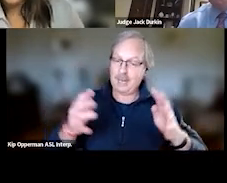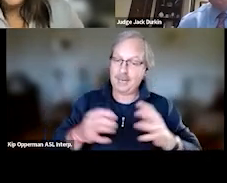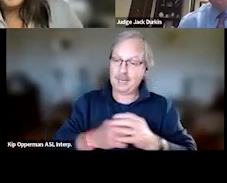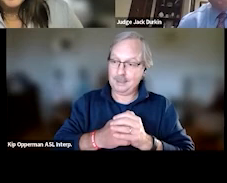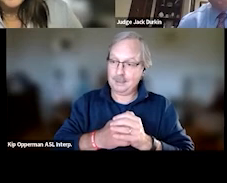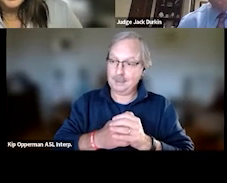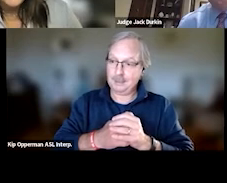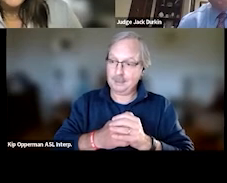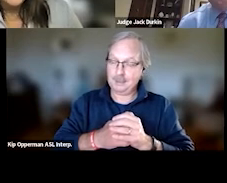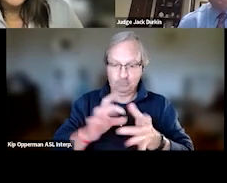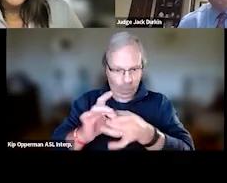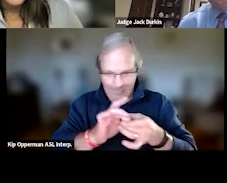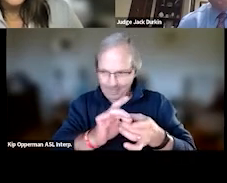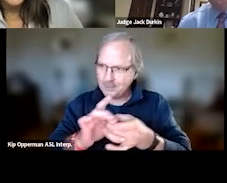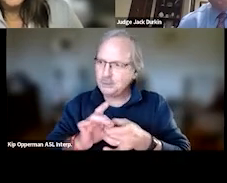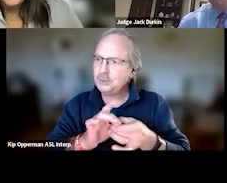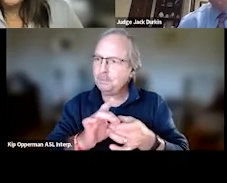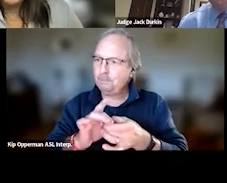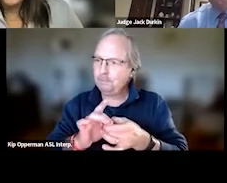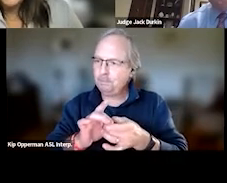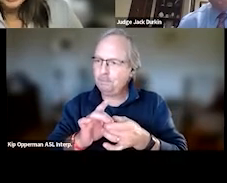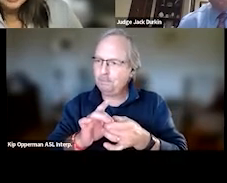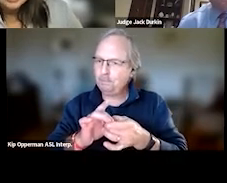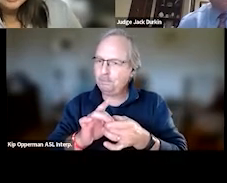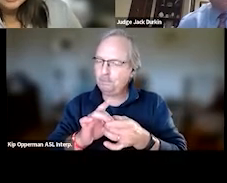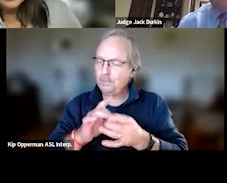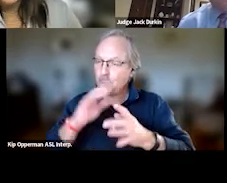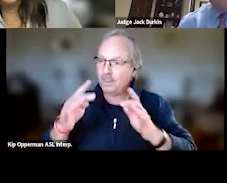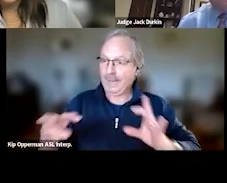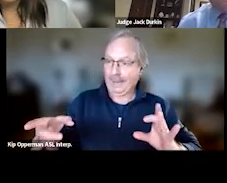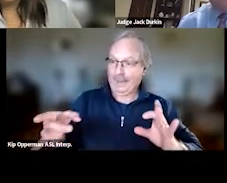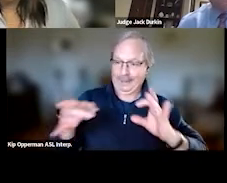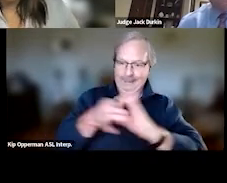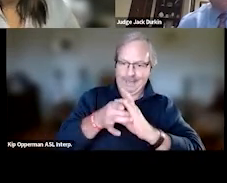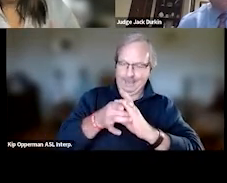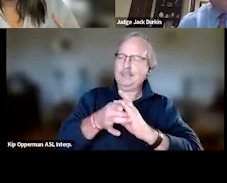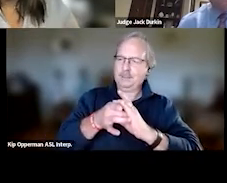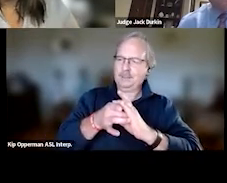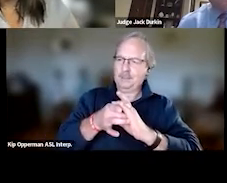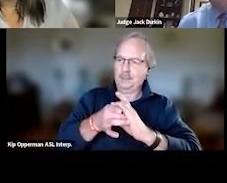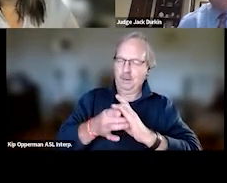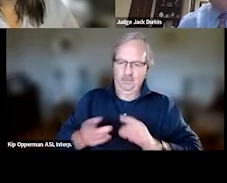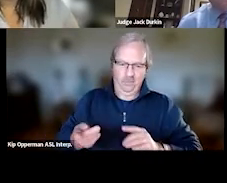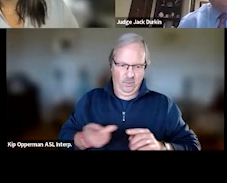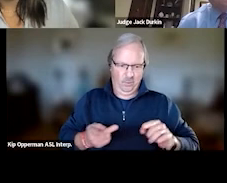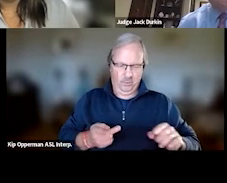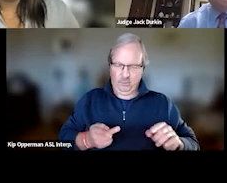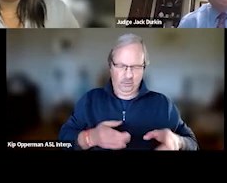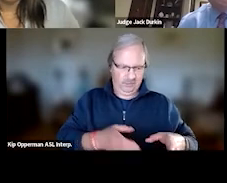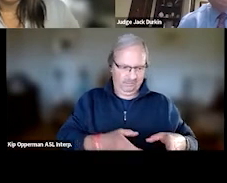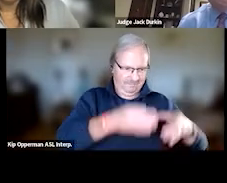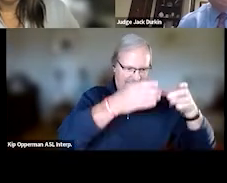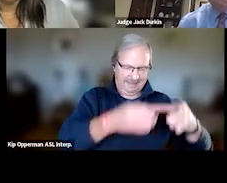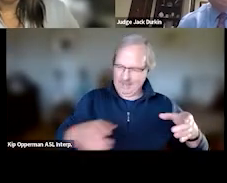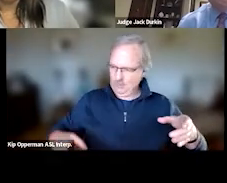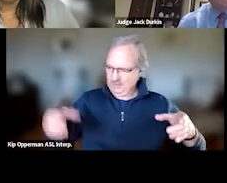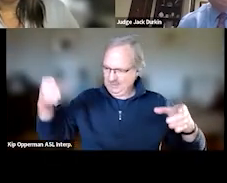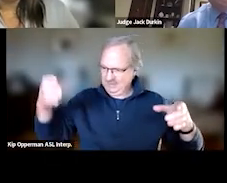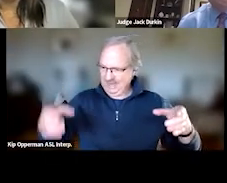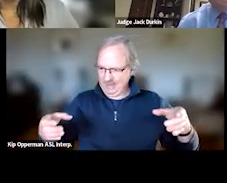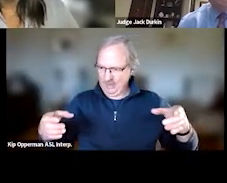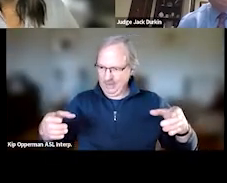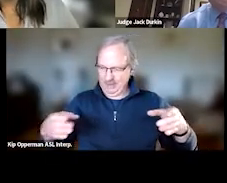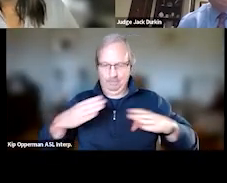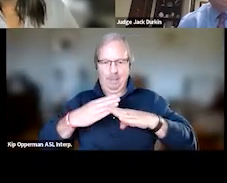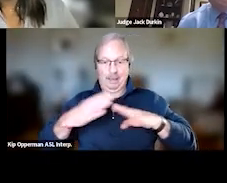some relationships and creating linkages for those often siloed systems to be able to talk and to learn from